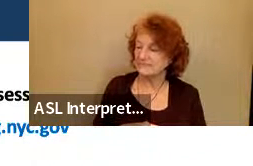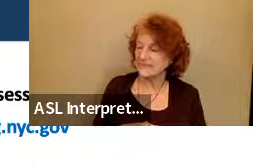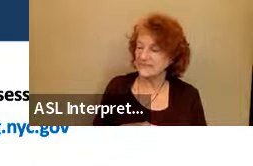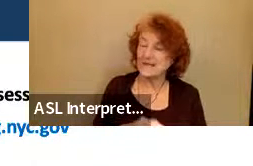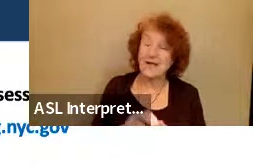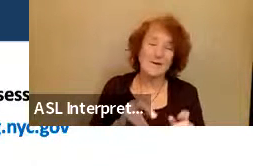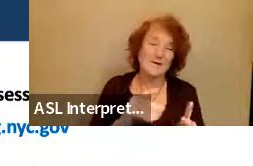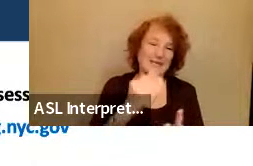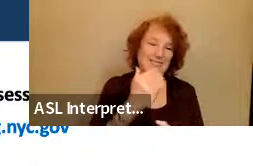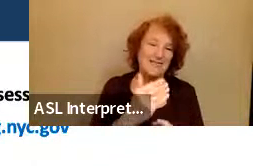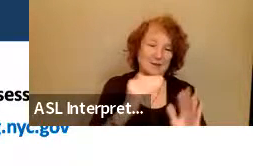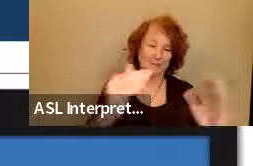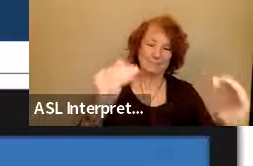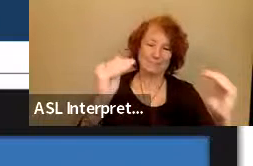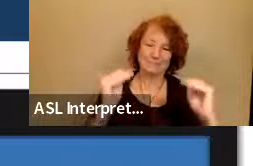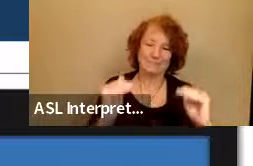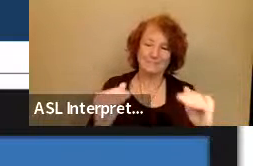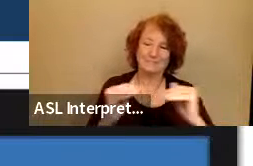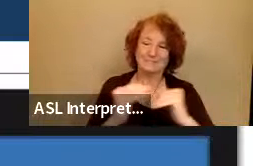Next slide.